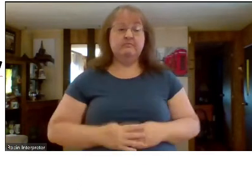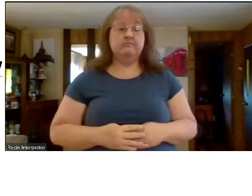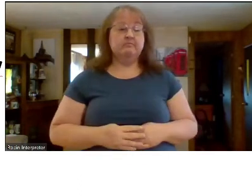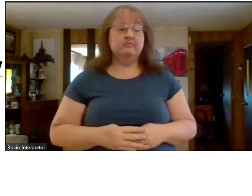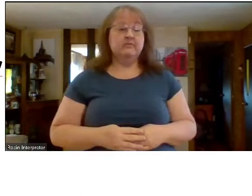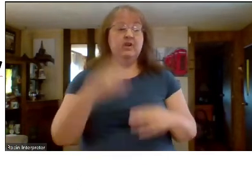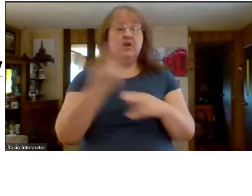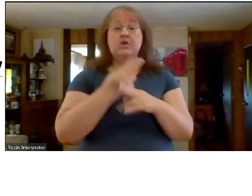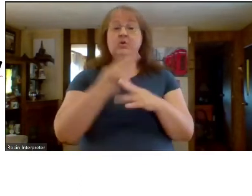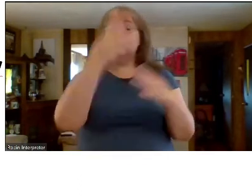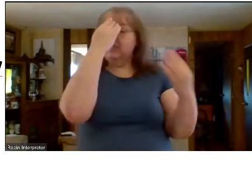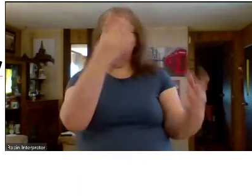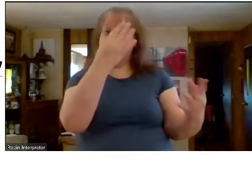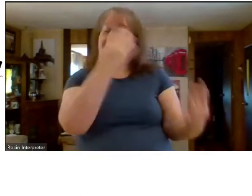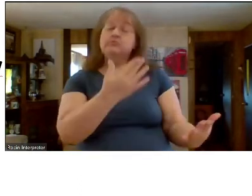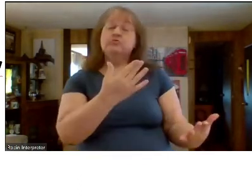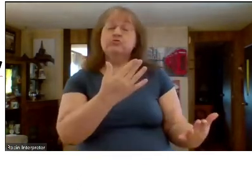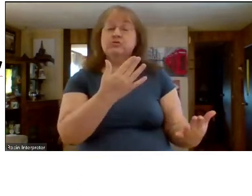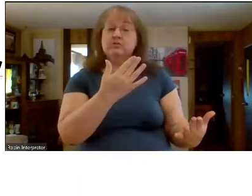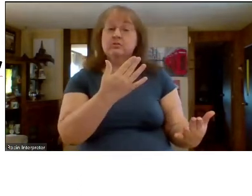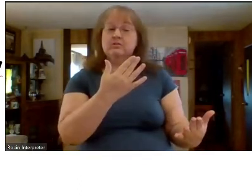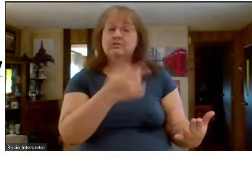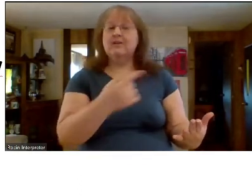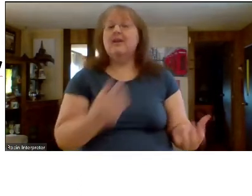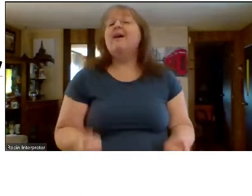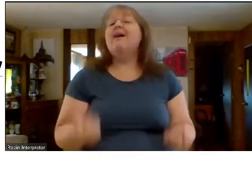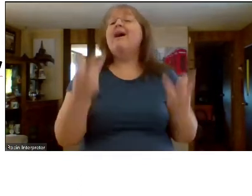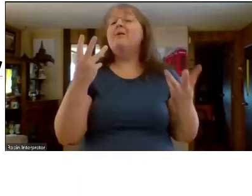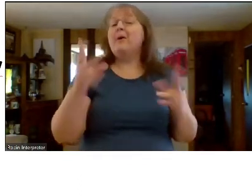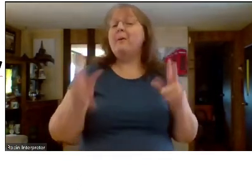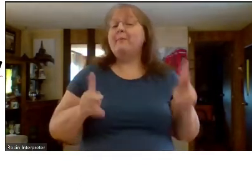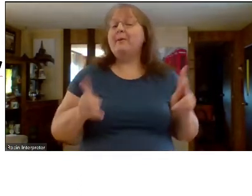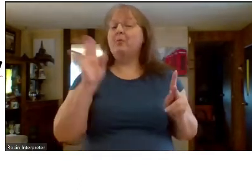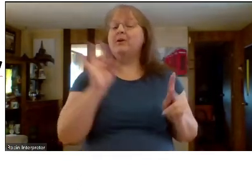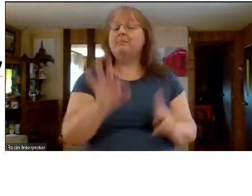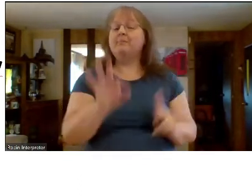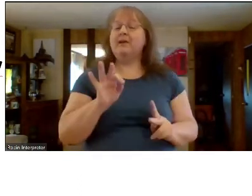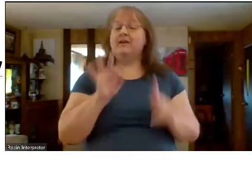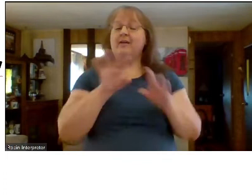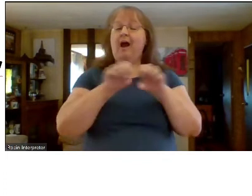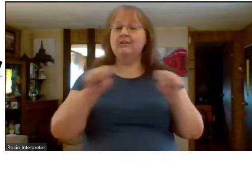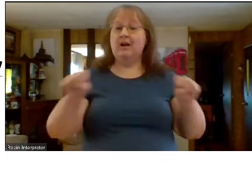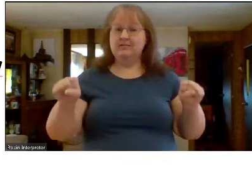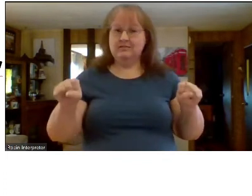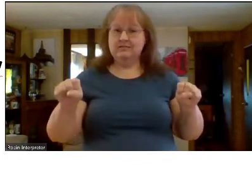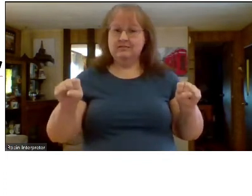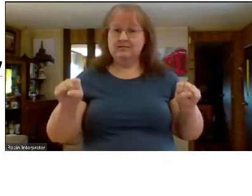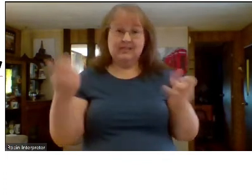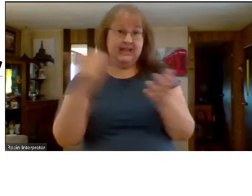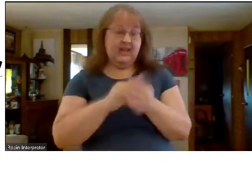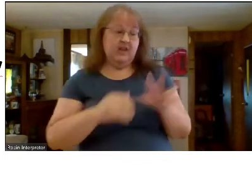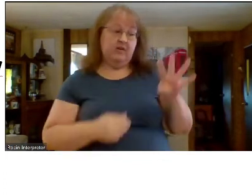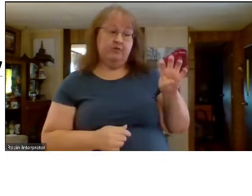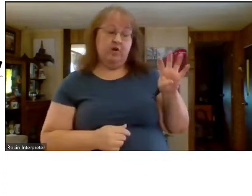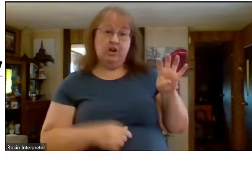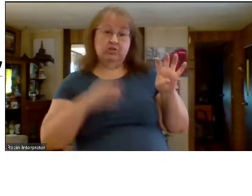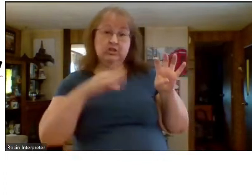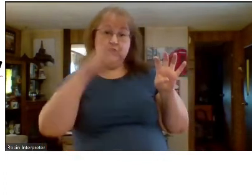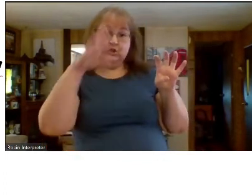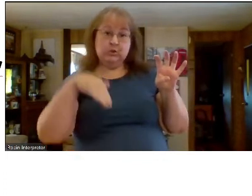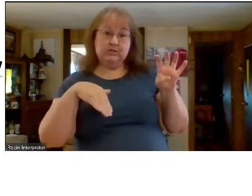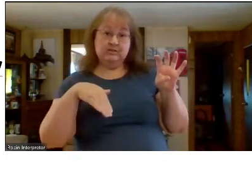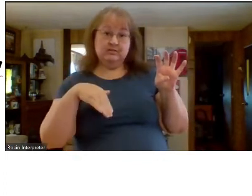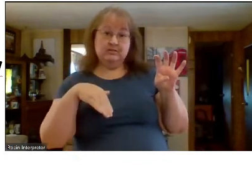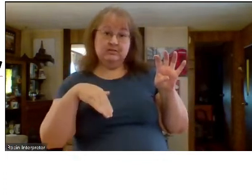Let's look at the next one. Using the data from the chart, how many people would choose hot dogs if